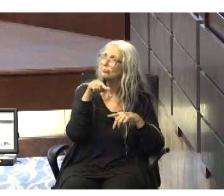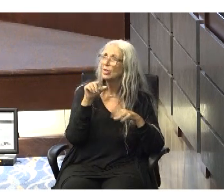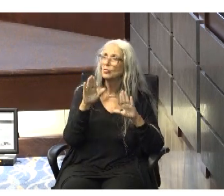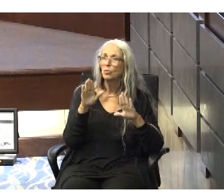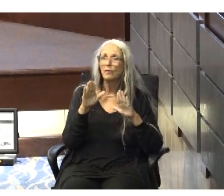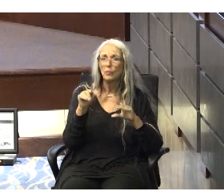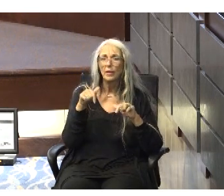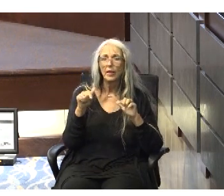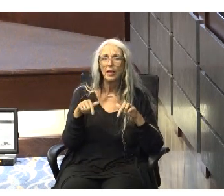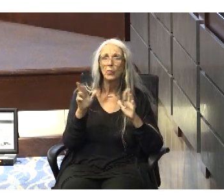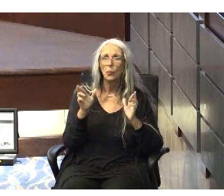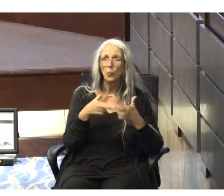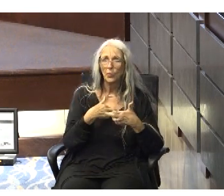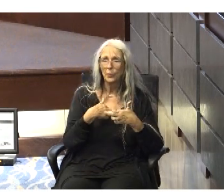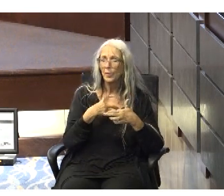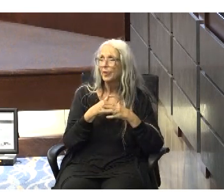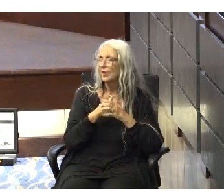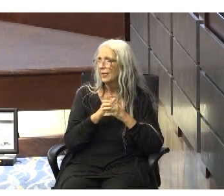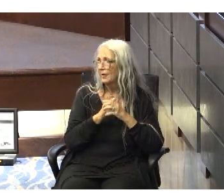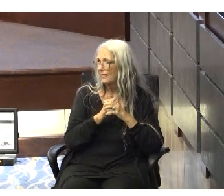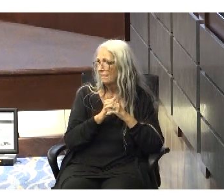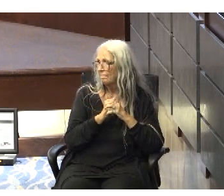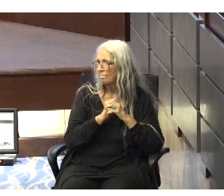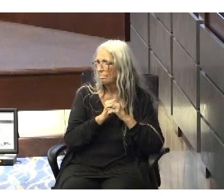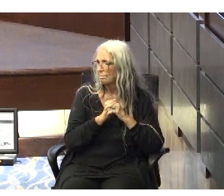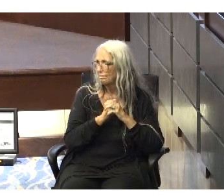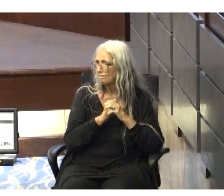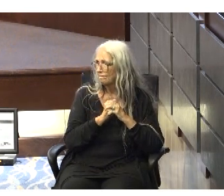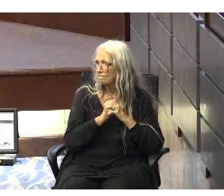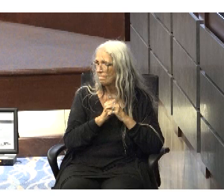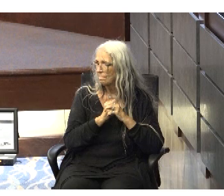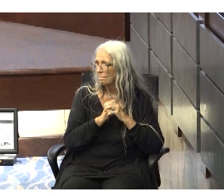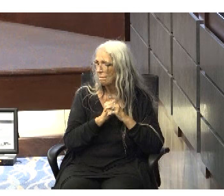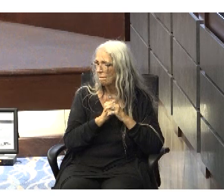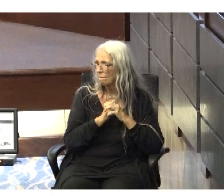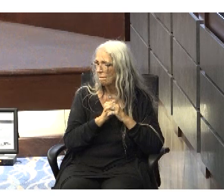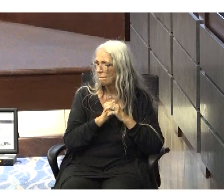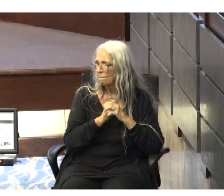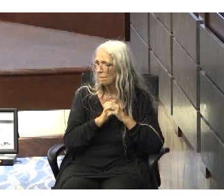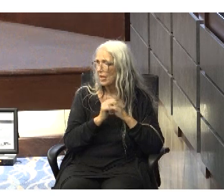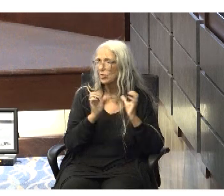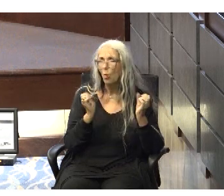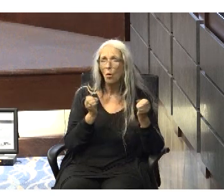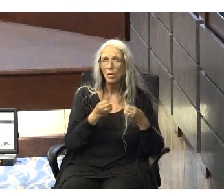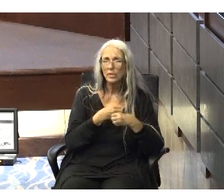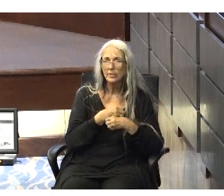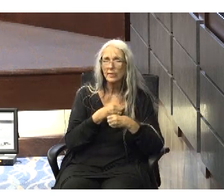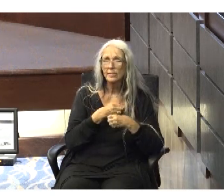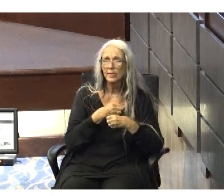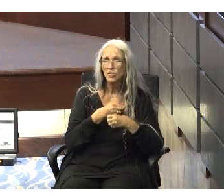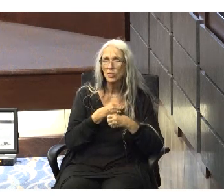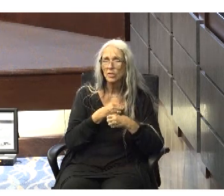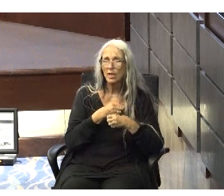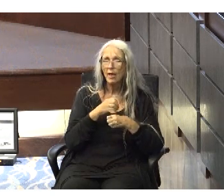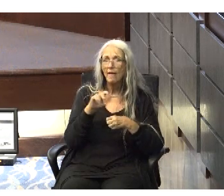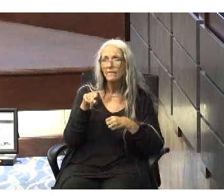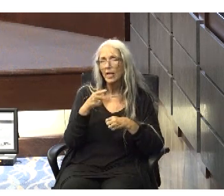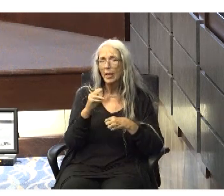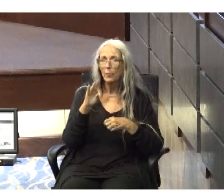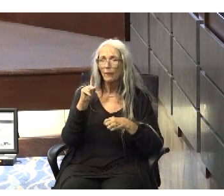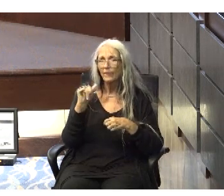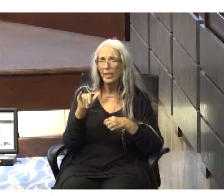the room, as well as our representatives from CCS, who are the organization helping on the philanthropy